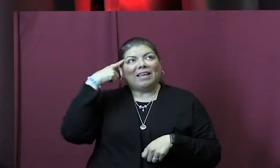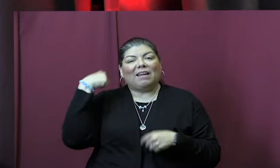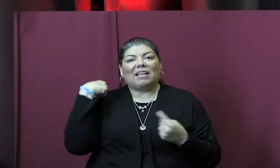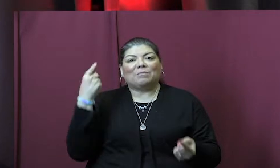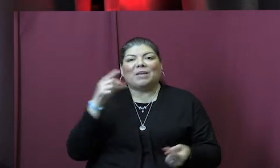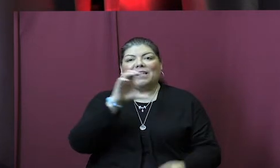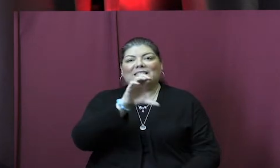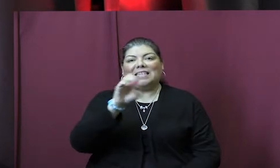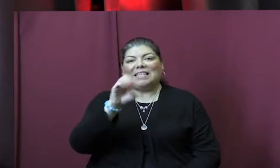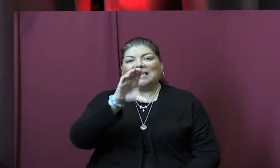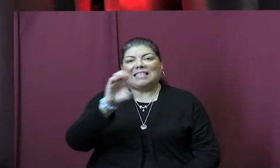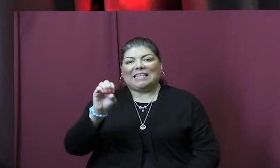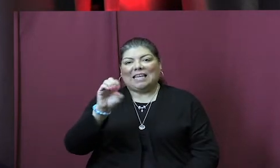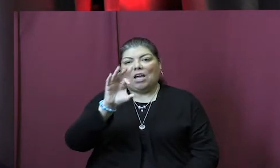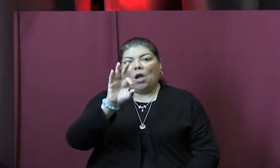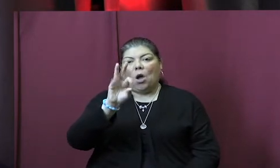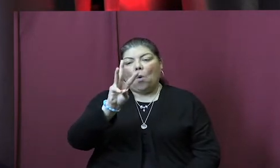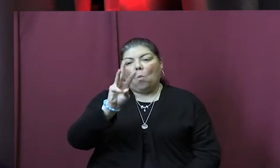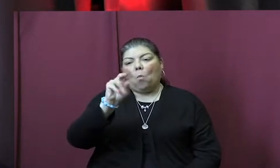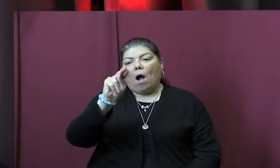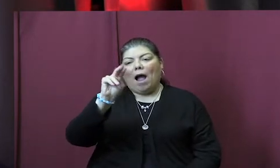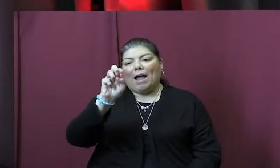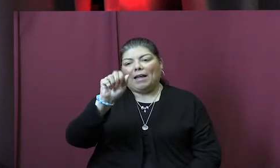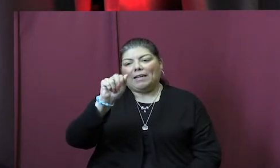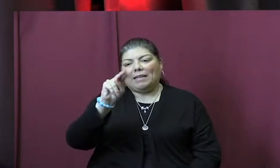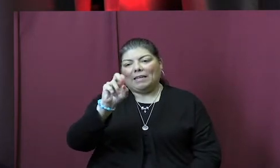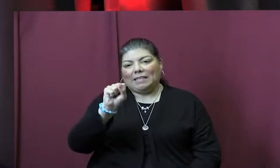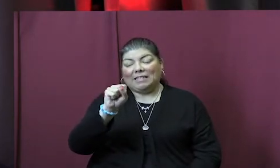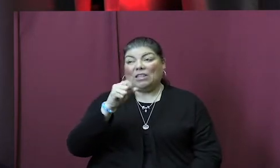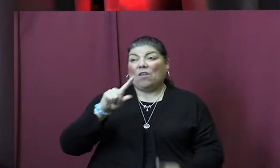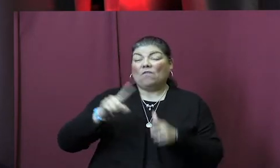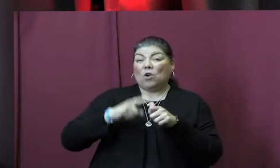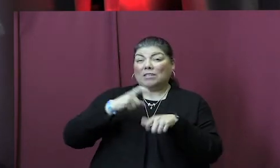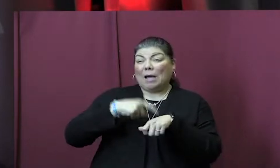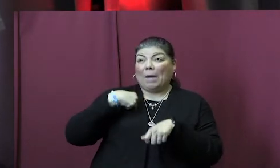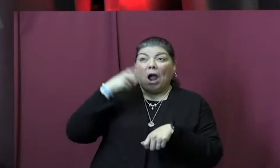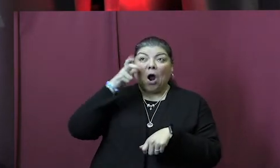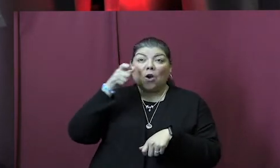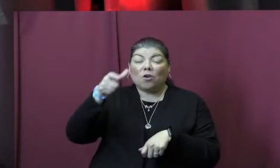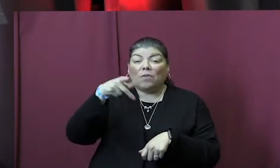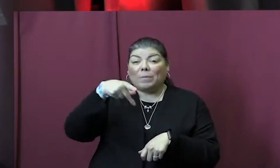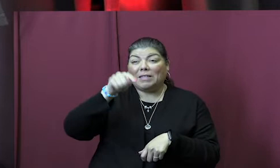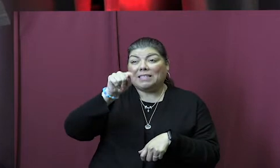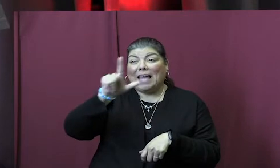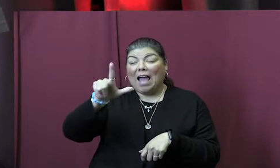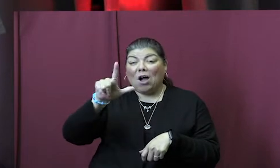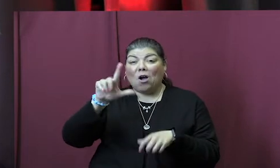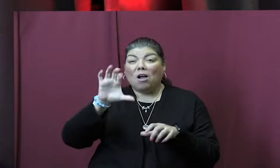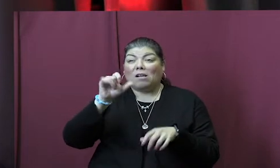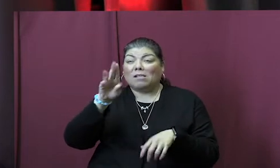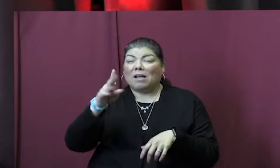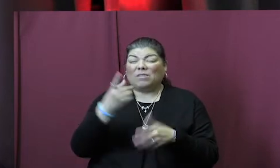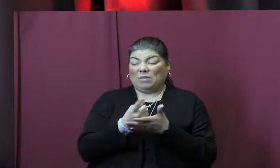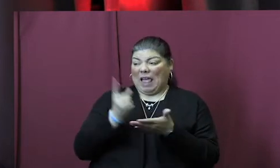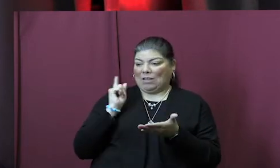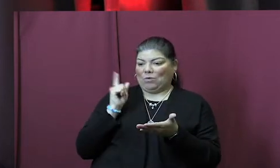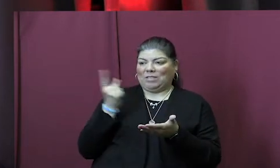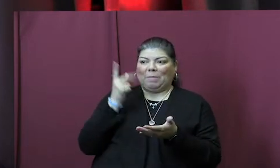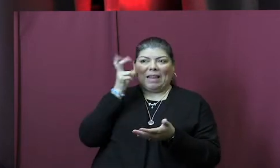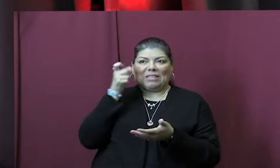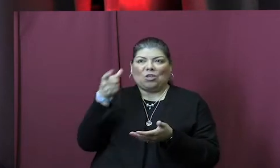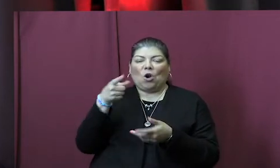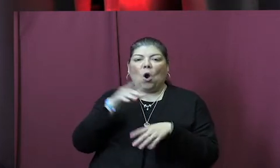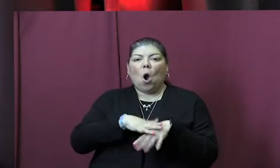think, has been Cece Winans. From the first time I heard her at the PTL Club to last week when I listened to something she